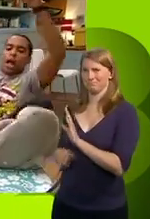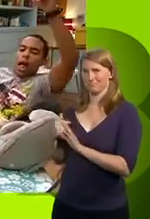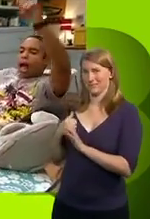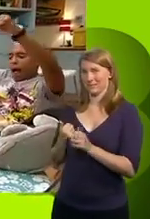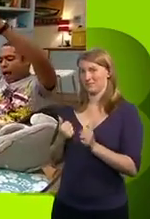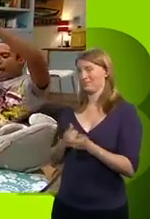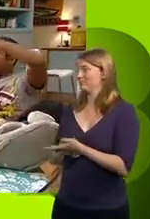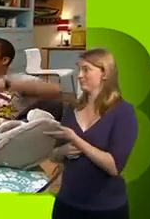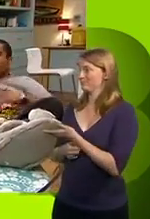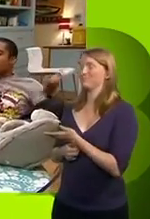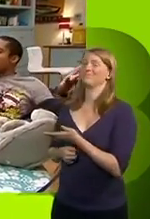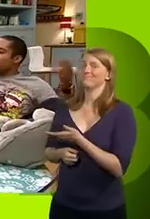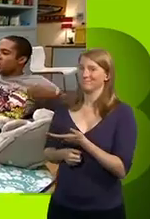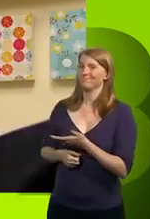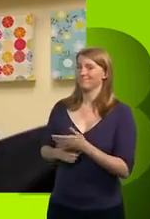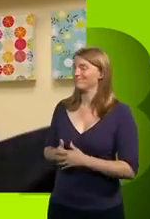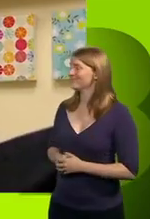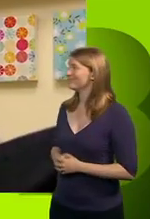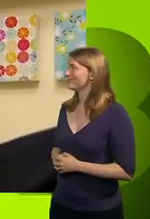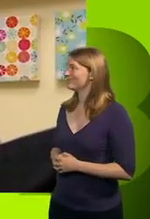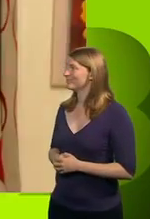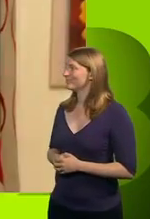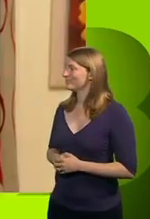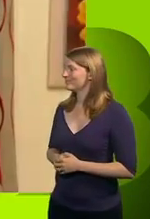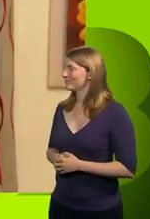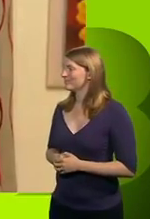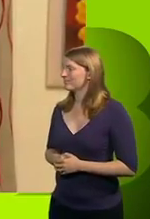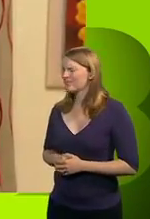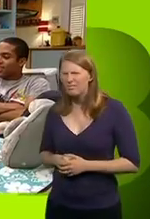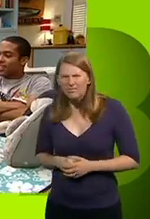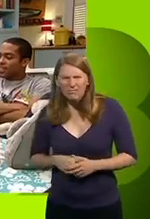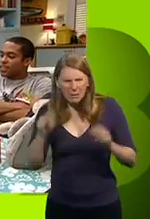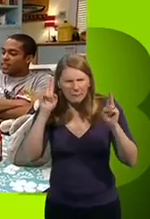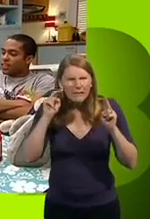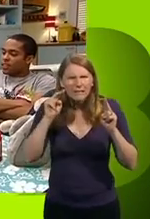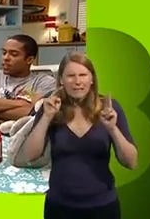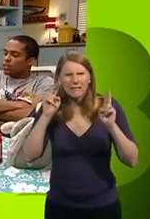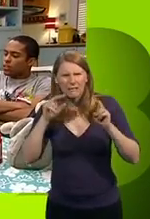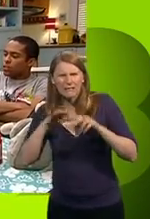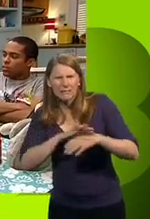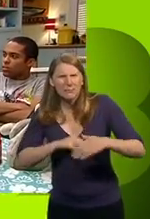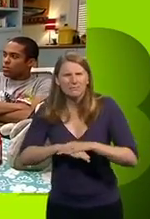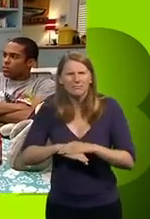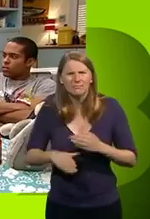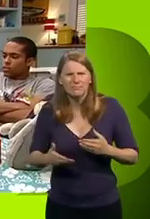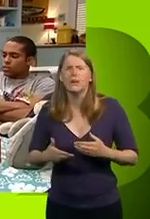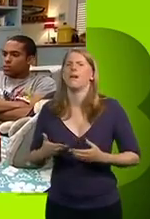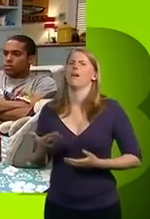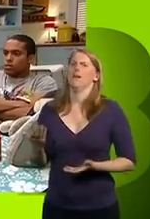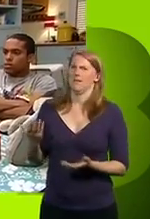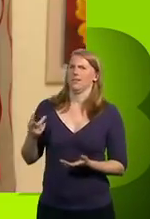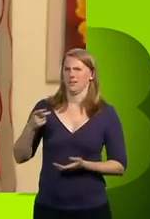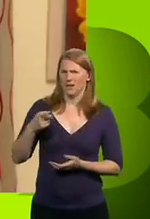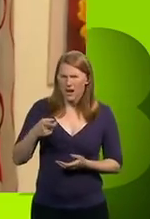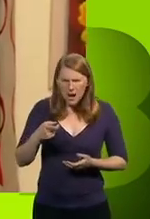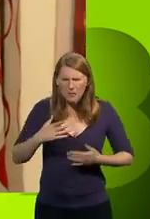cheap pair of trainers. Bunny rabbit slippers. Jack, you got dressed on top of your pyjamas